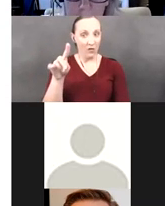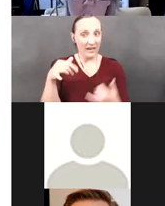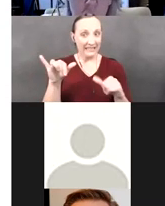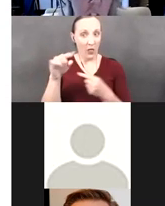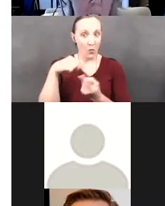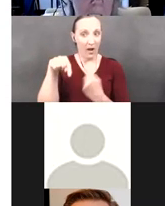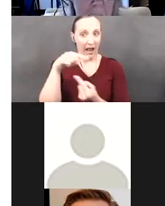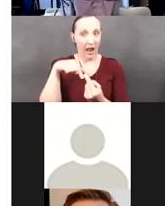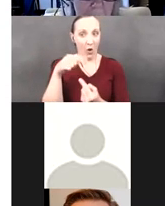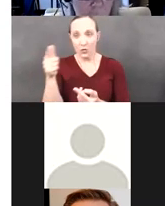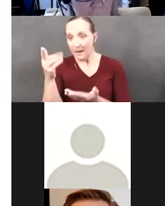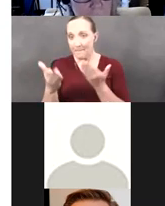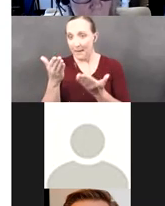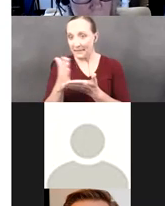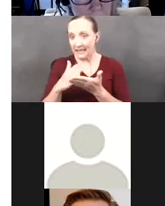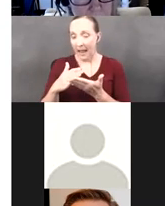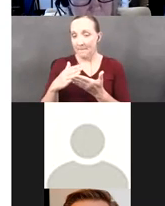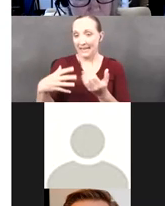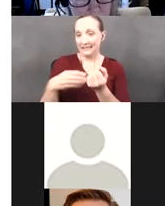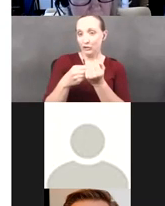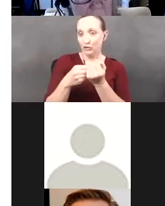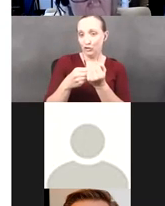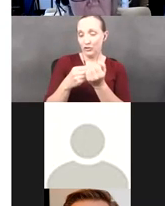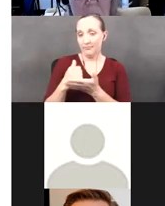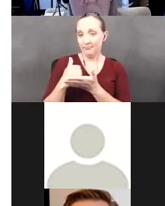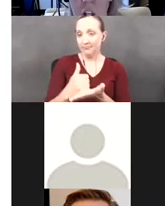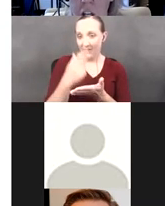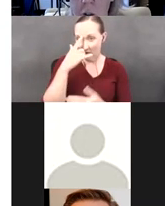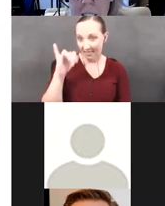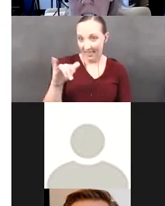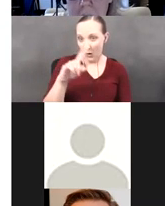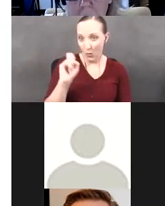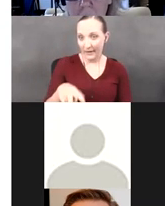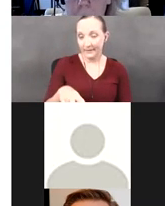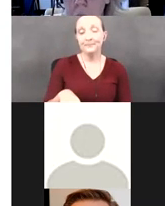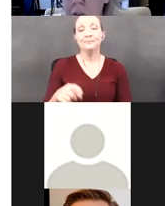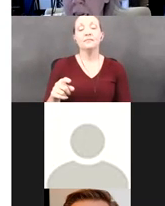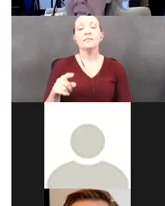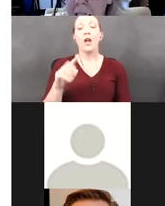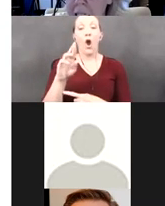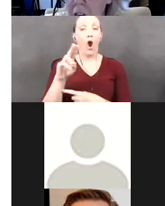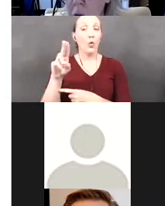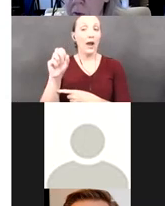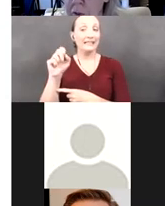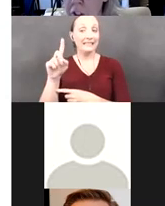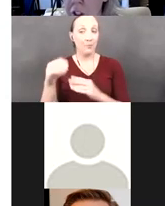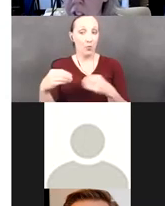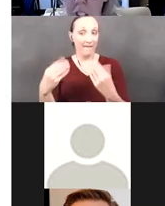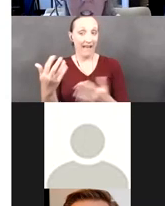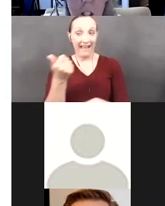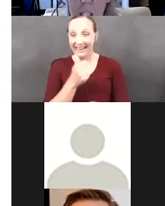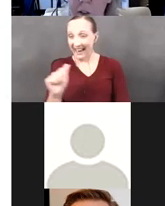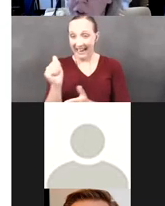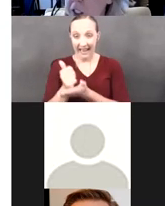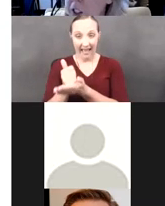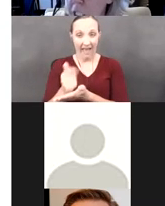en some la additional presentación, insight tal on vez this one. tiene alguna It says, información is sobre esta pregunta. RUSD Esto dice, providing any help for RUSD students